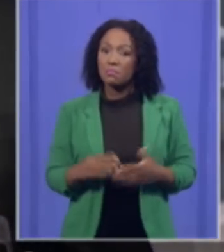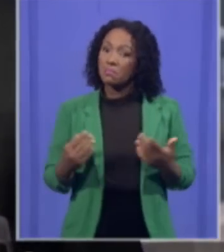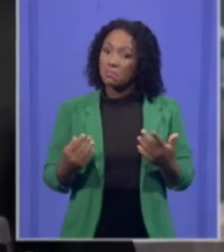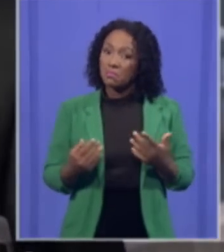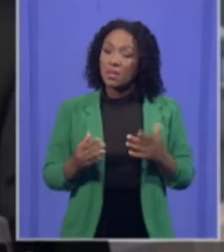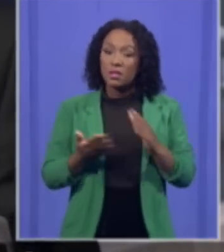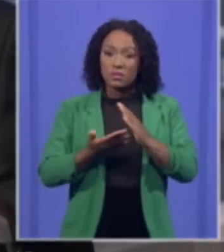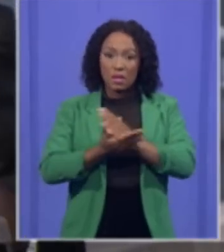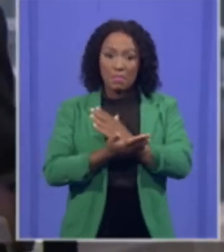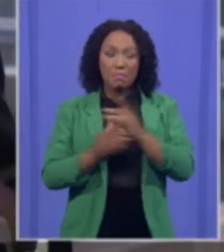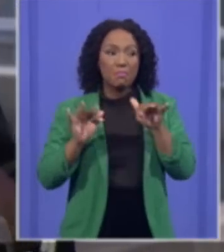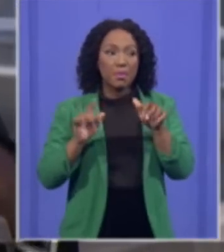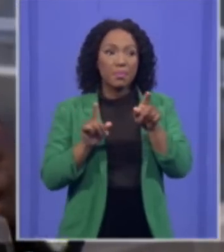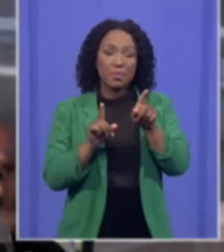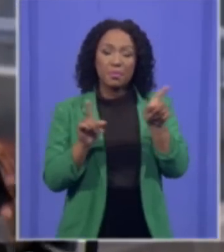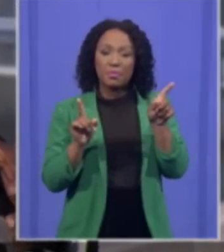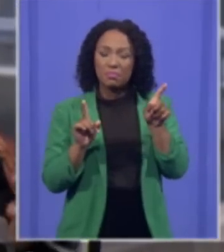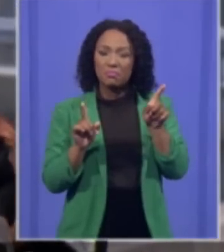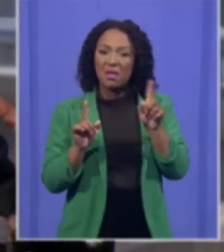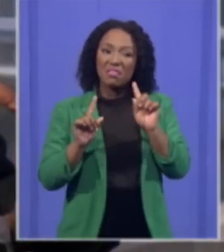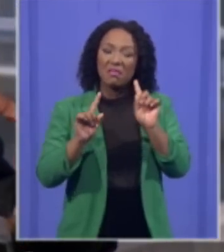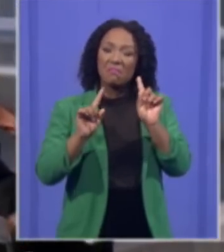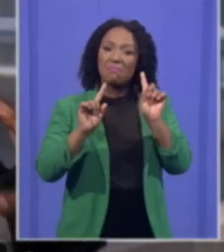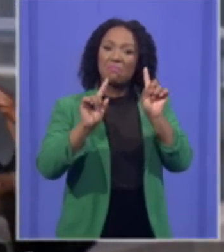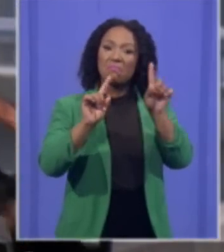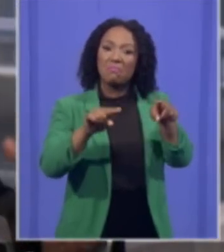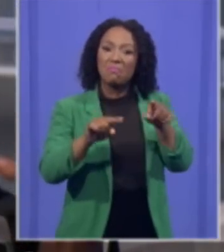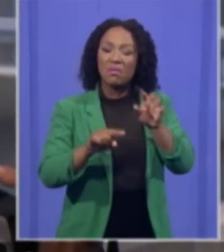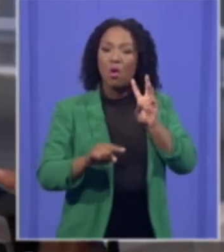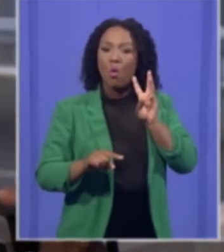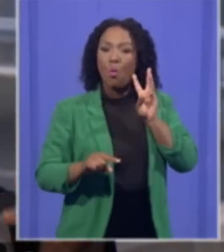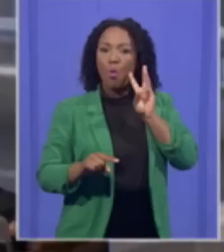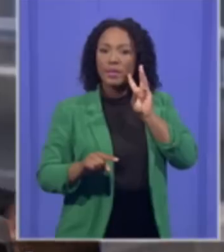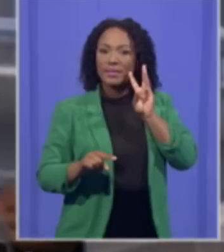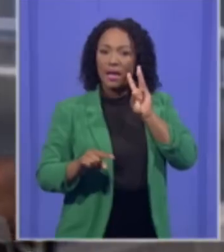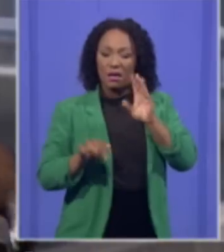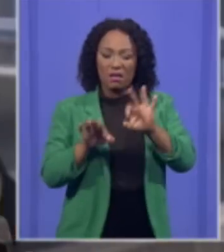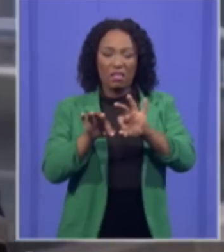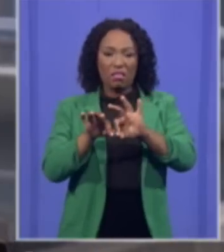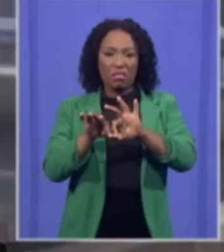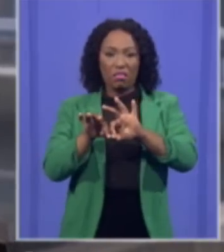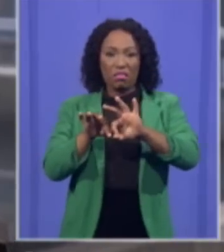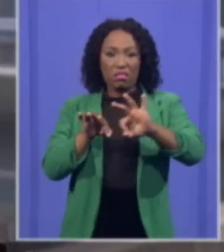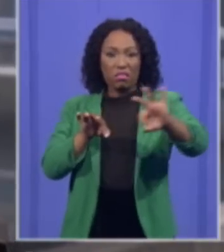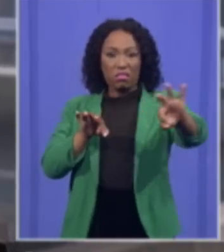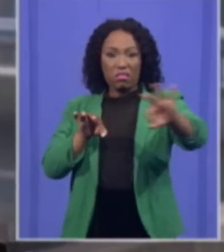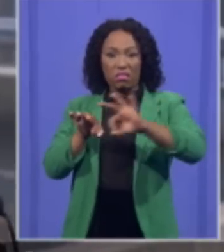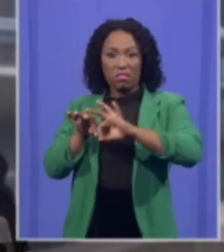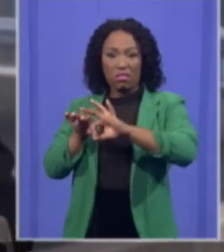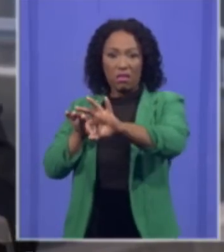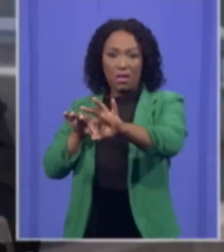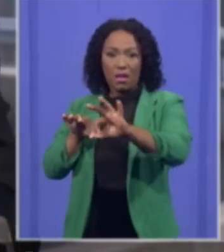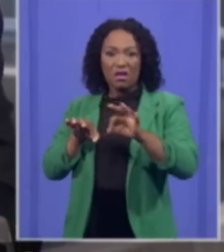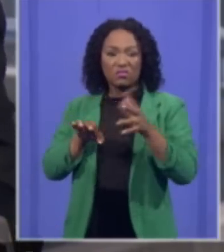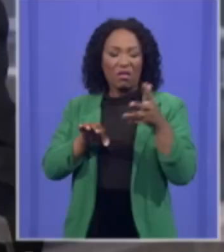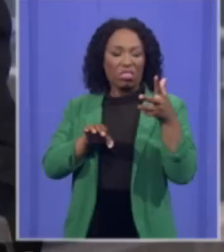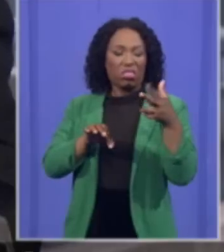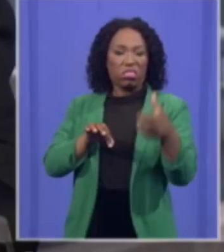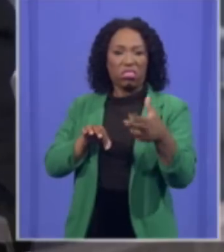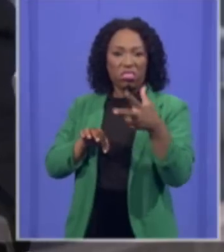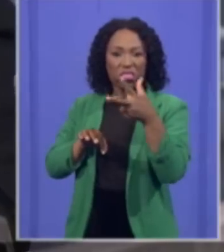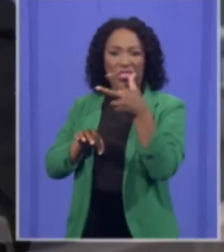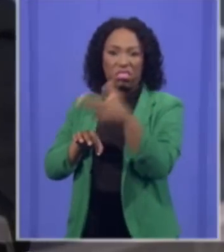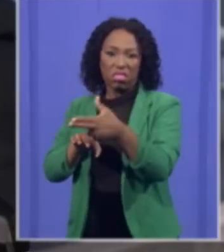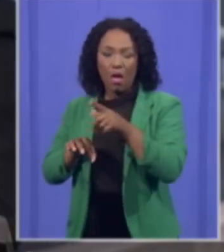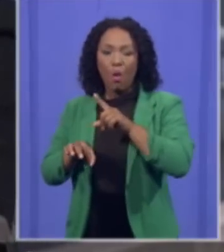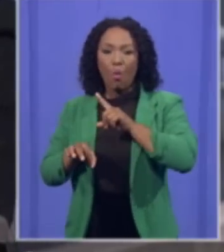business to go and cut water lines, to create businesses for themselves